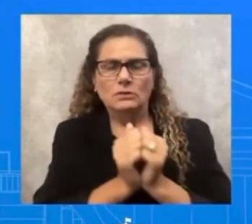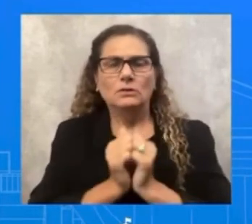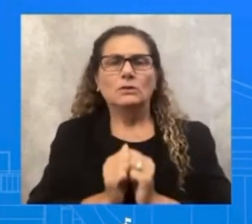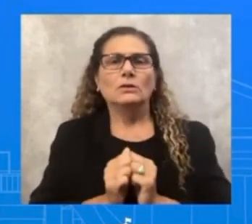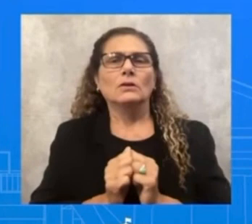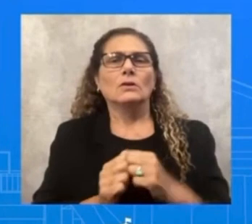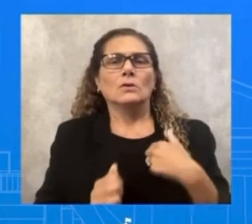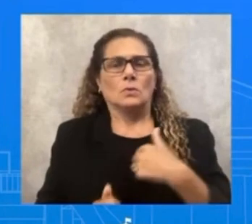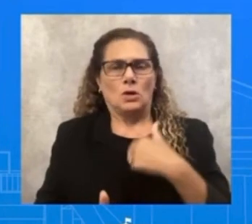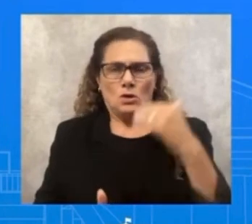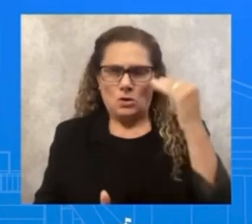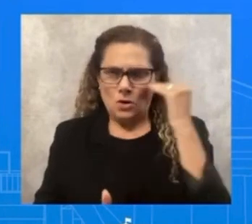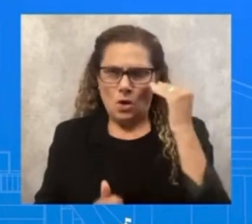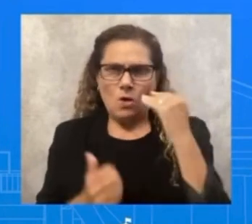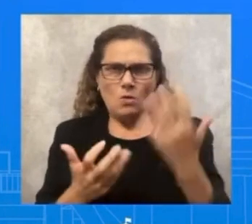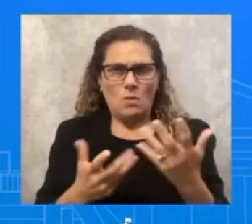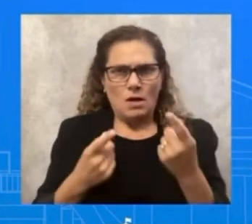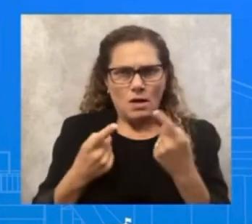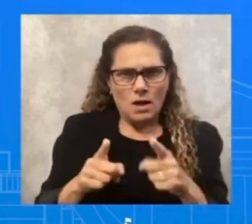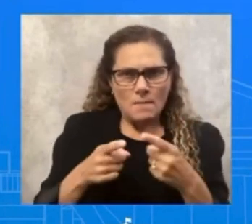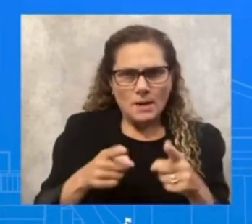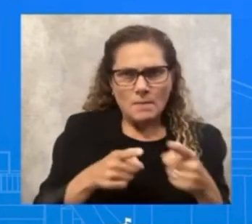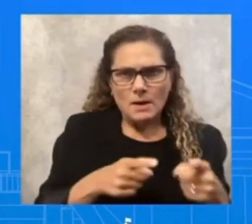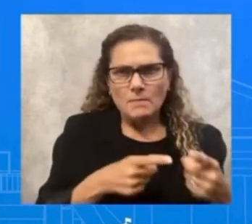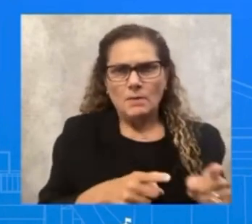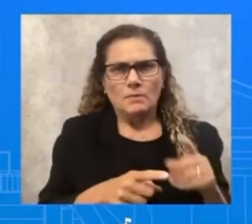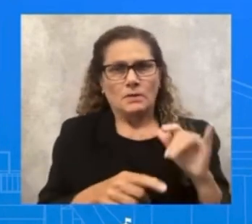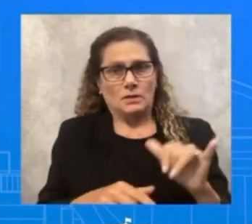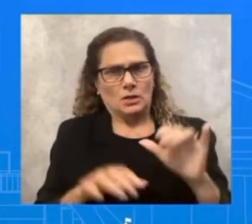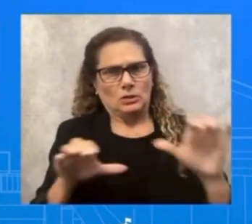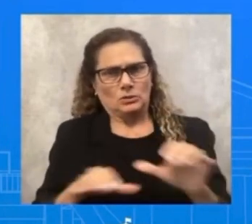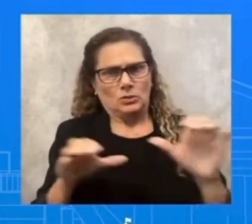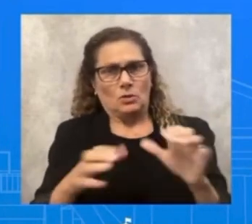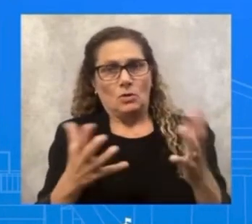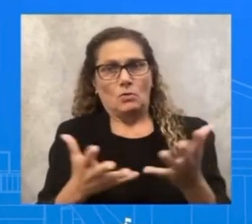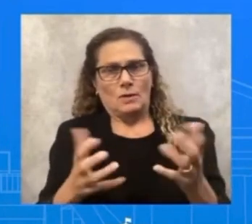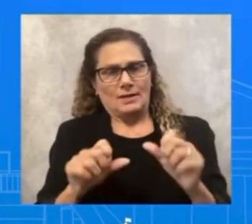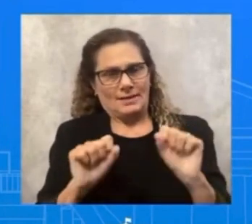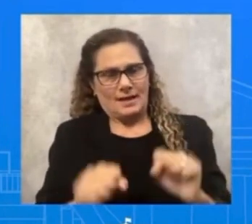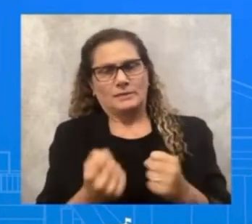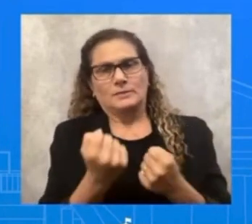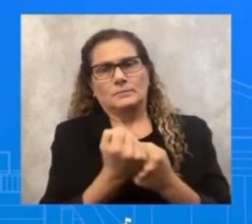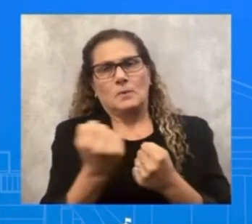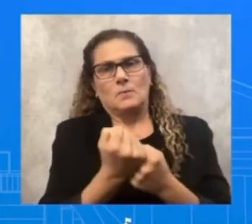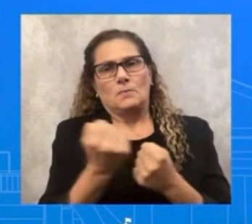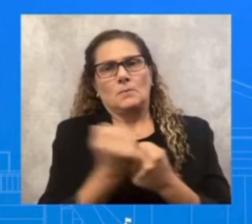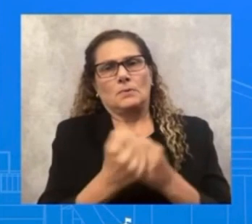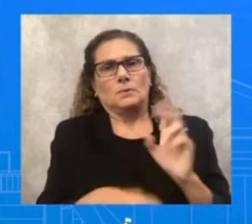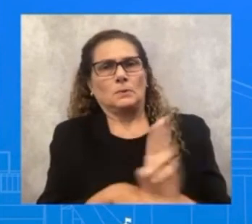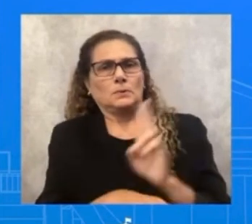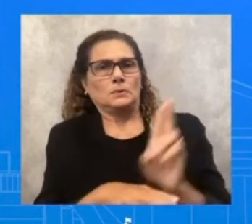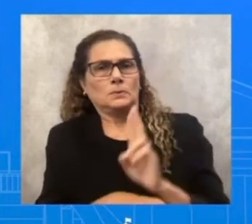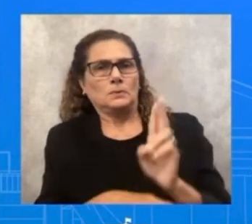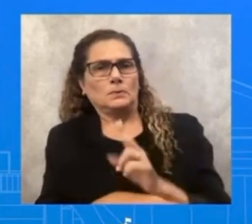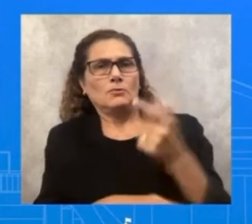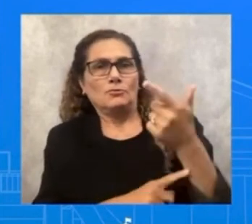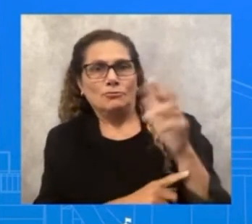and we're doing what we can to support it through grants from the Department of Energy under the bipartisan infrastructure